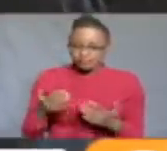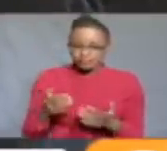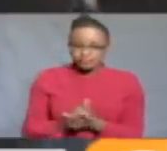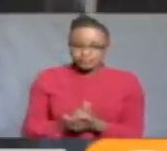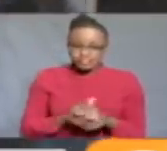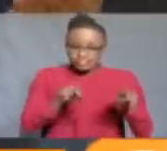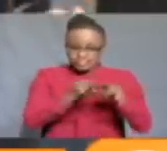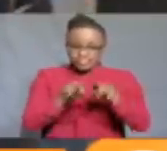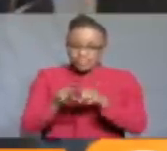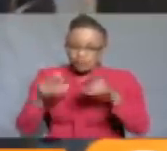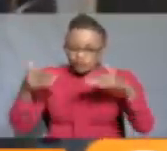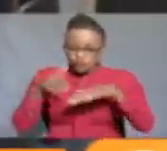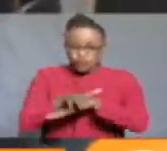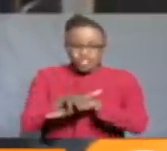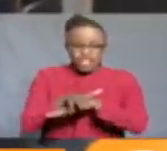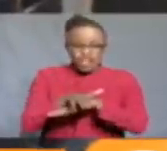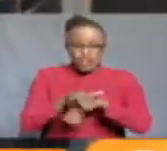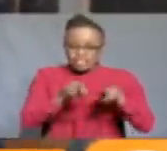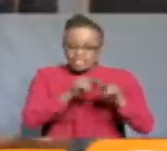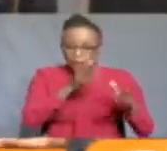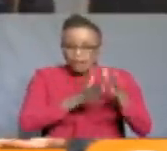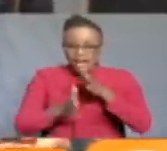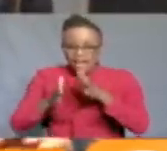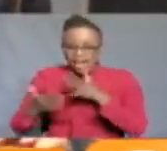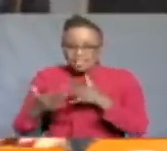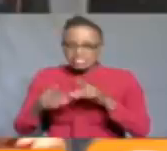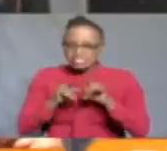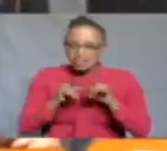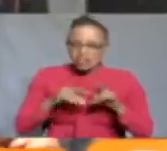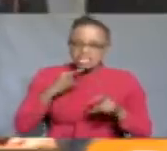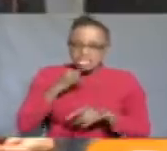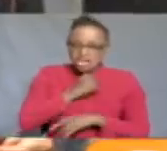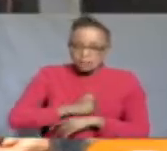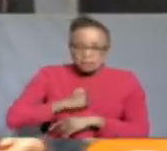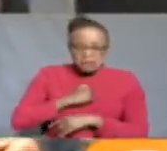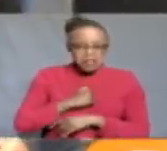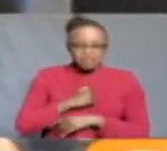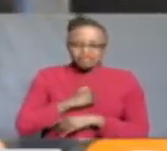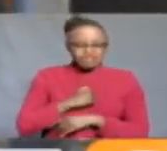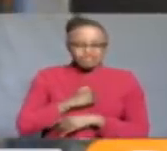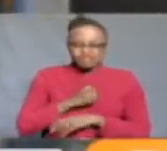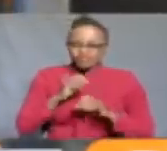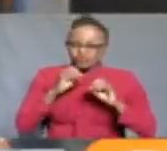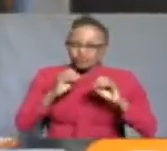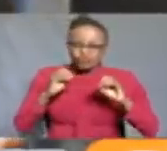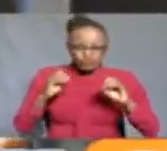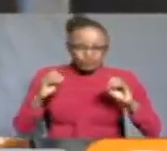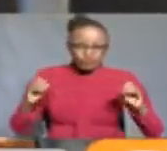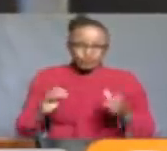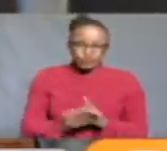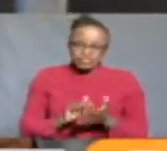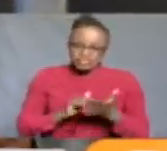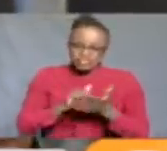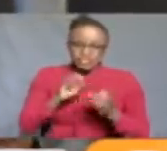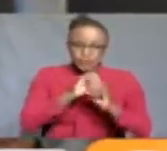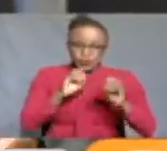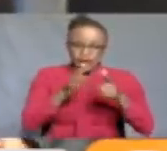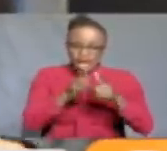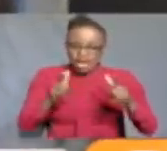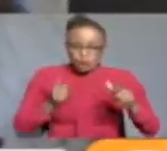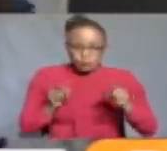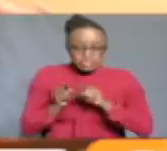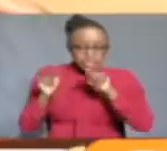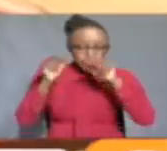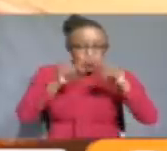imagine? Even the funeral, even the arrangements, even the condolences, they wouldn't send or allow my sister